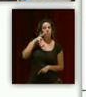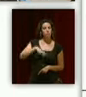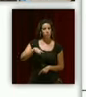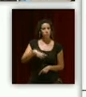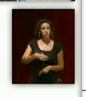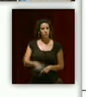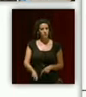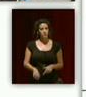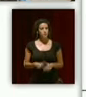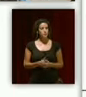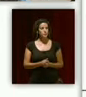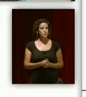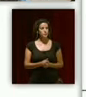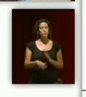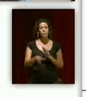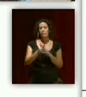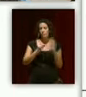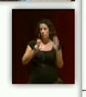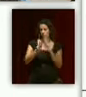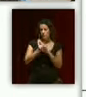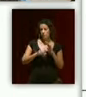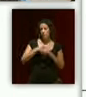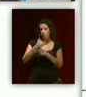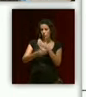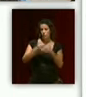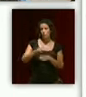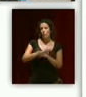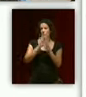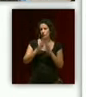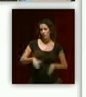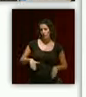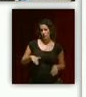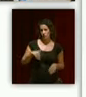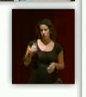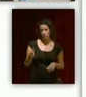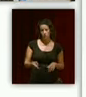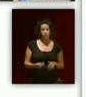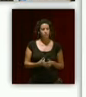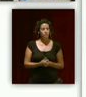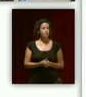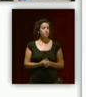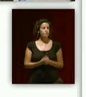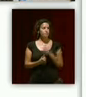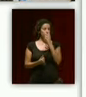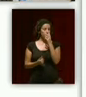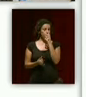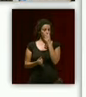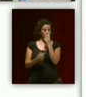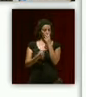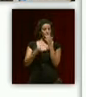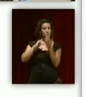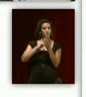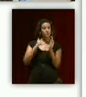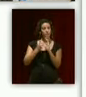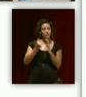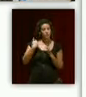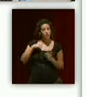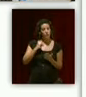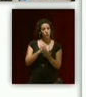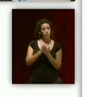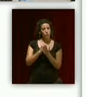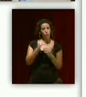And the system will automatically recognize whatever we say. I will now, I will display the video